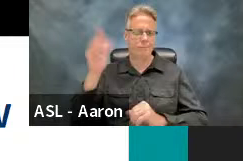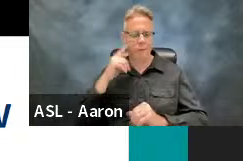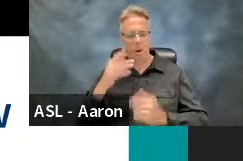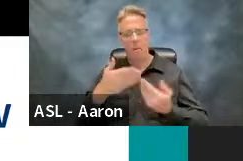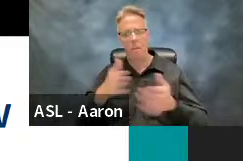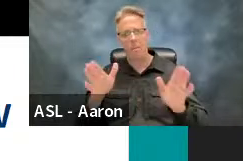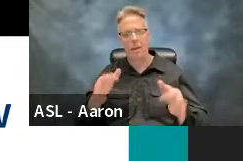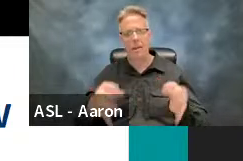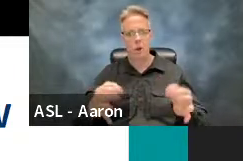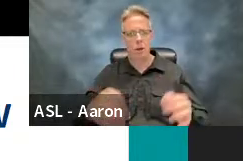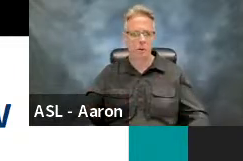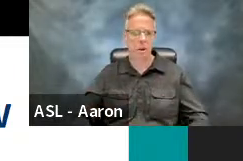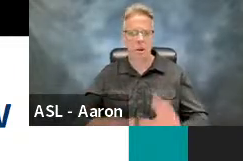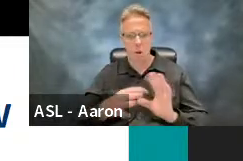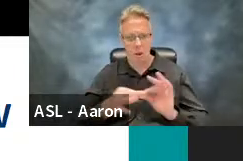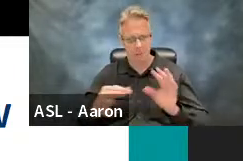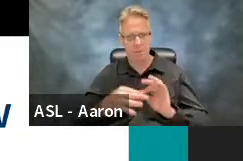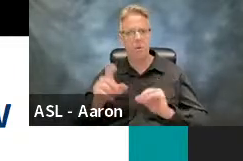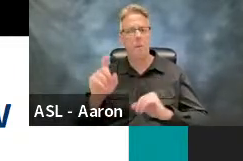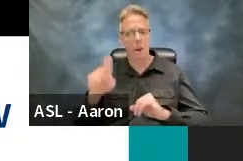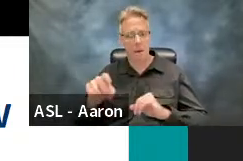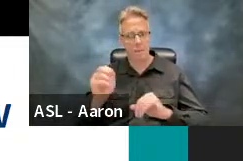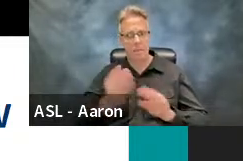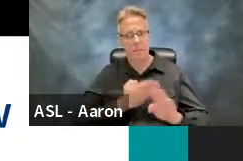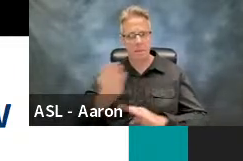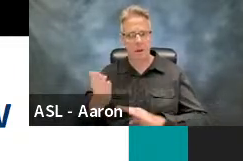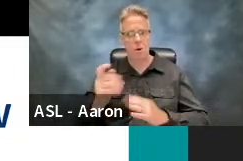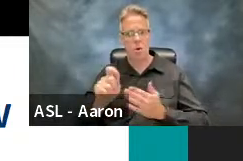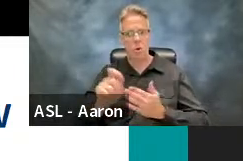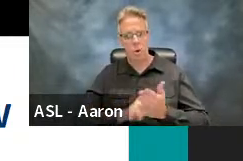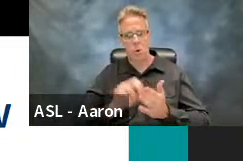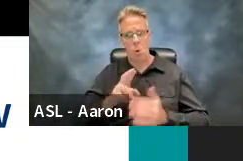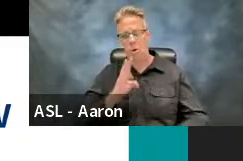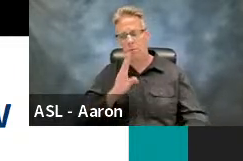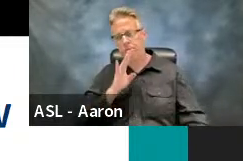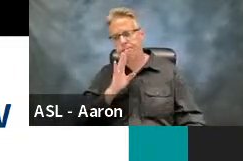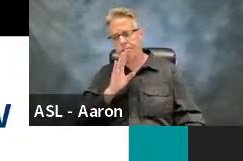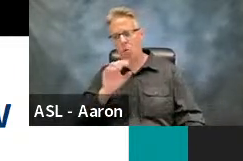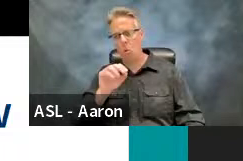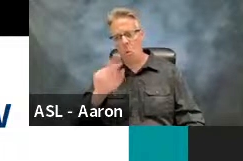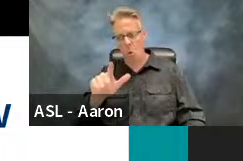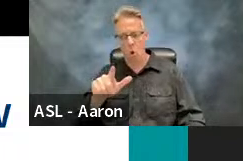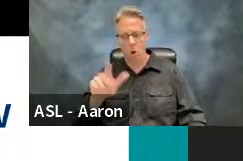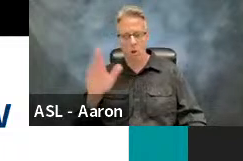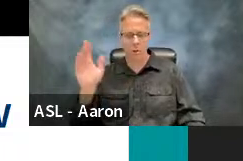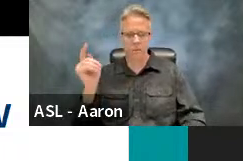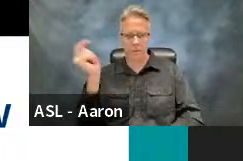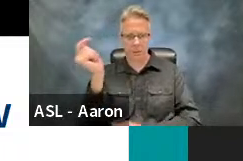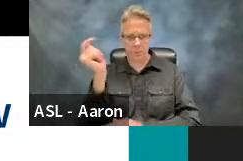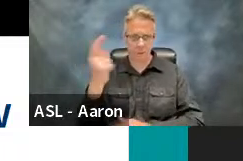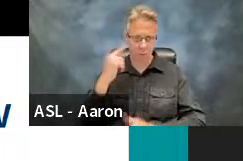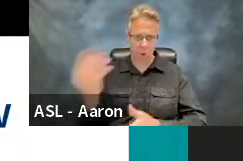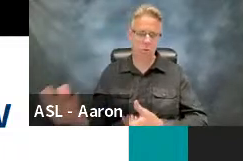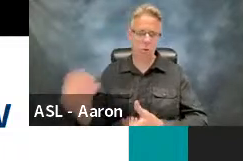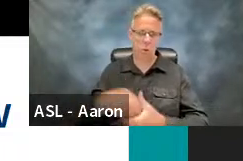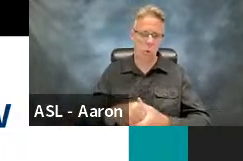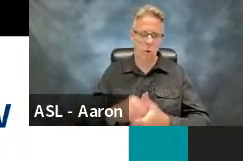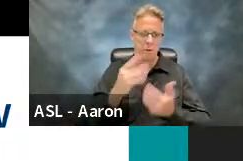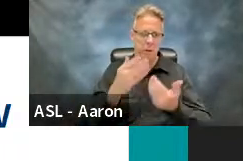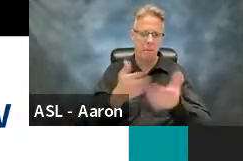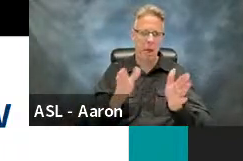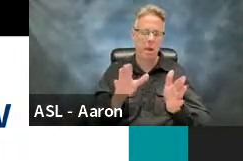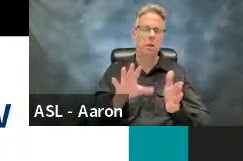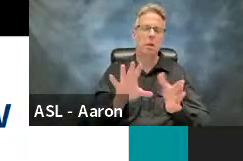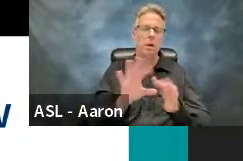hearing. Comments will have to be submitted in written or oral testimony, written form or oral testimony in order to be included in the public comment